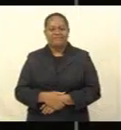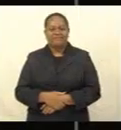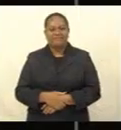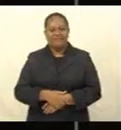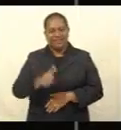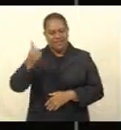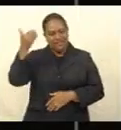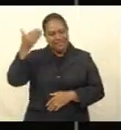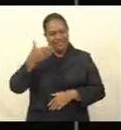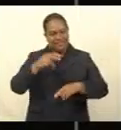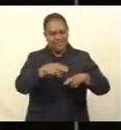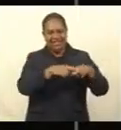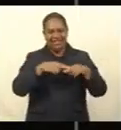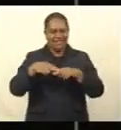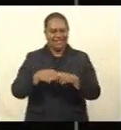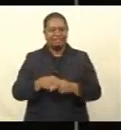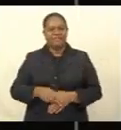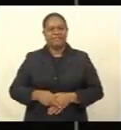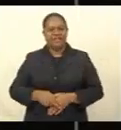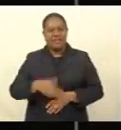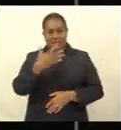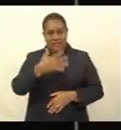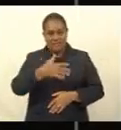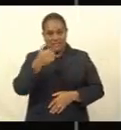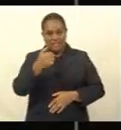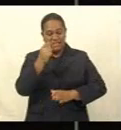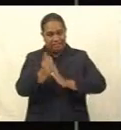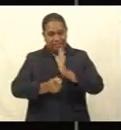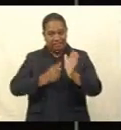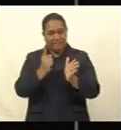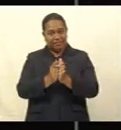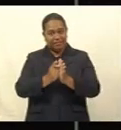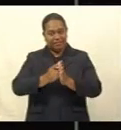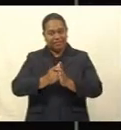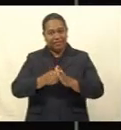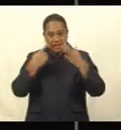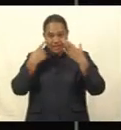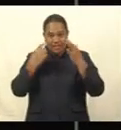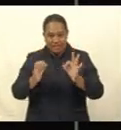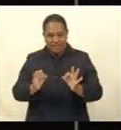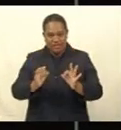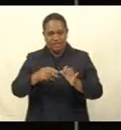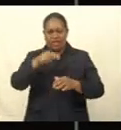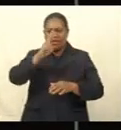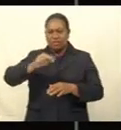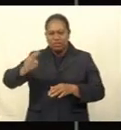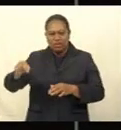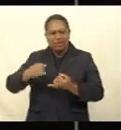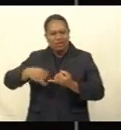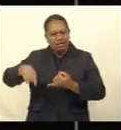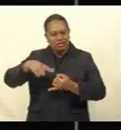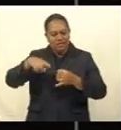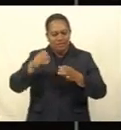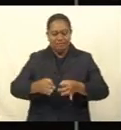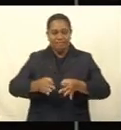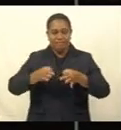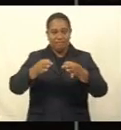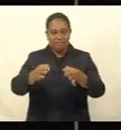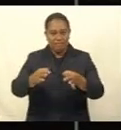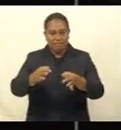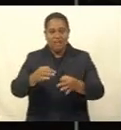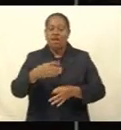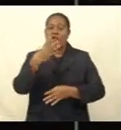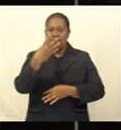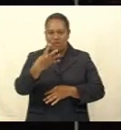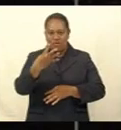Good evening, Fiji. The 56 hours curfew for the Suva-Nosori corridor is scheduled to be lifted at